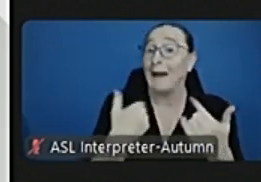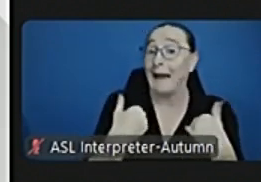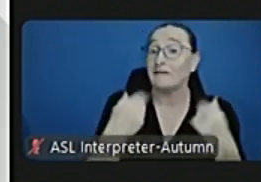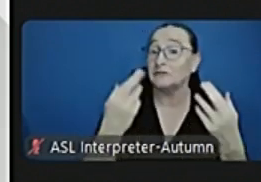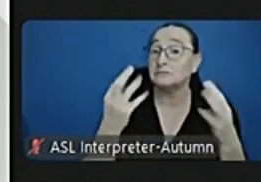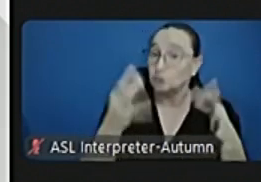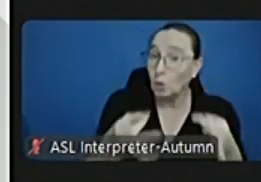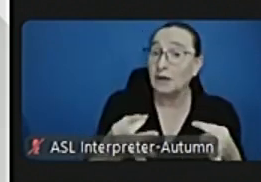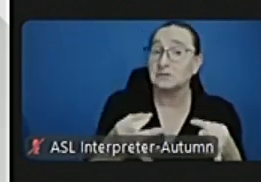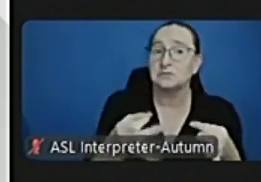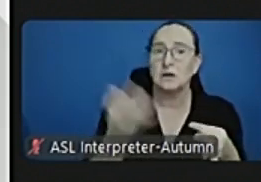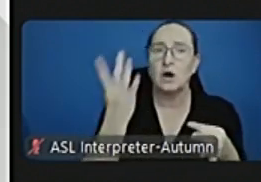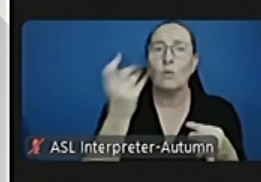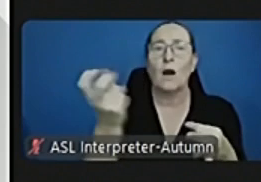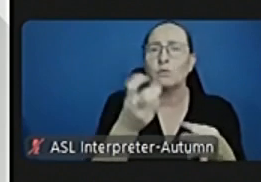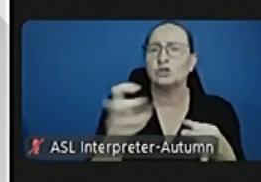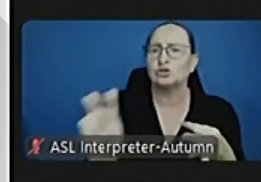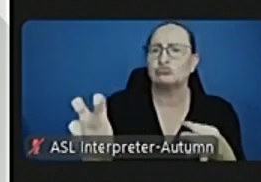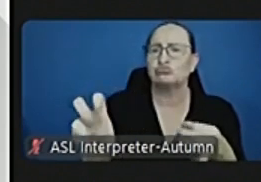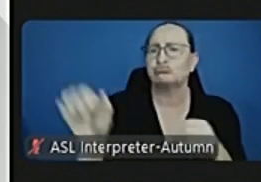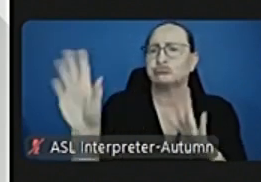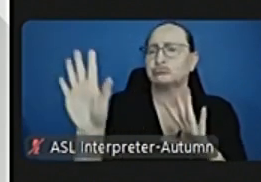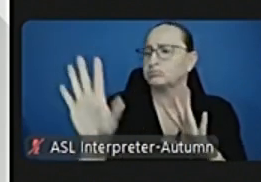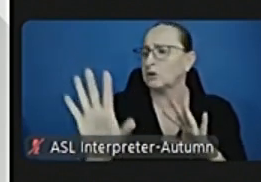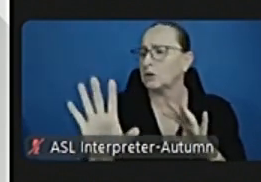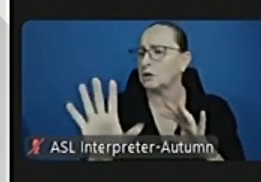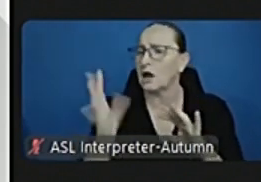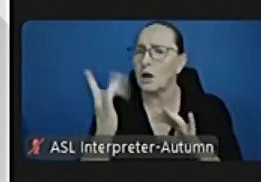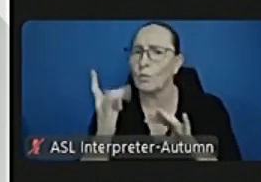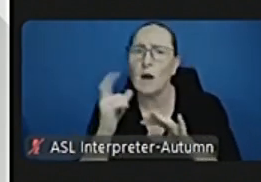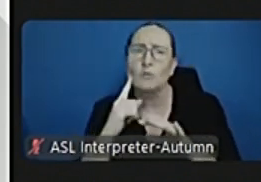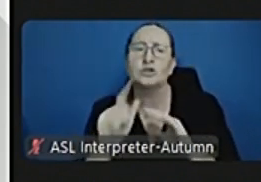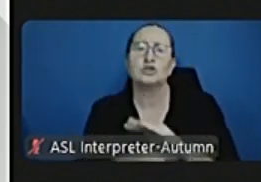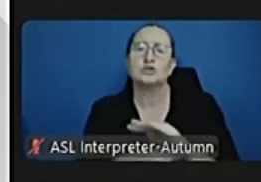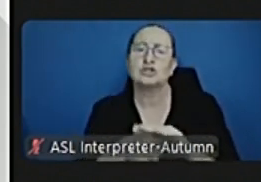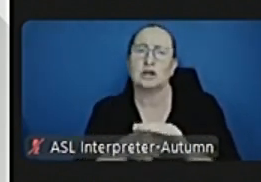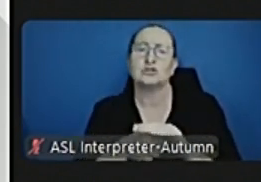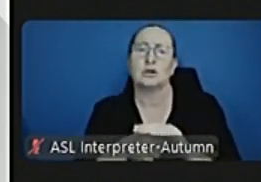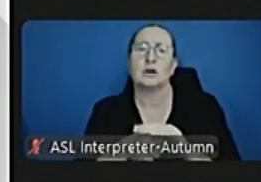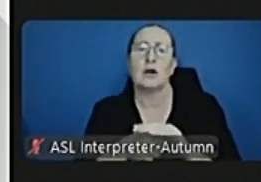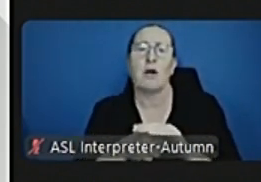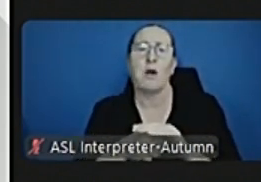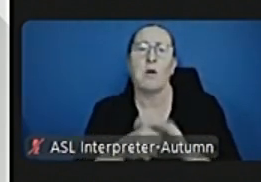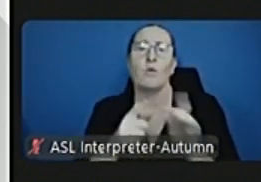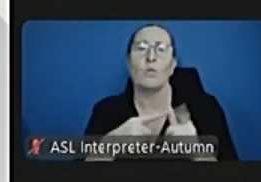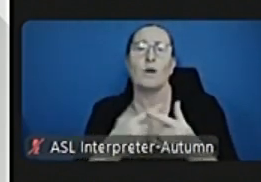So why would you shelter them? Why would you shelter them? When you know